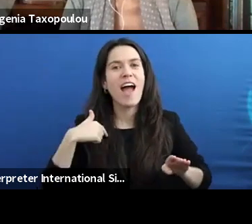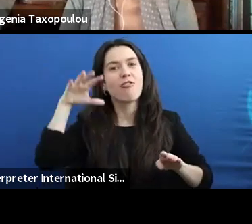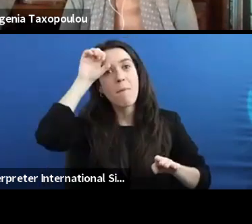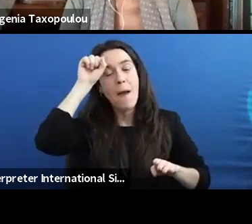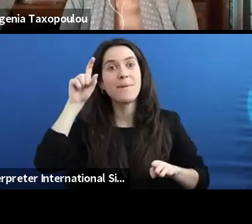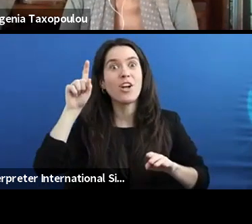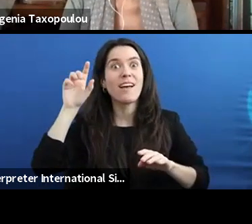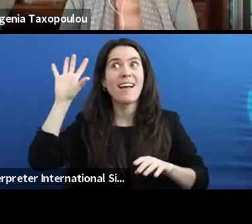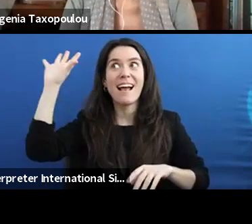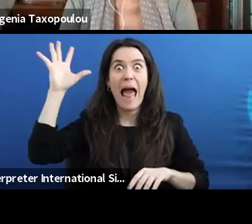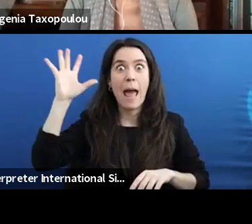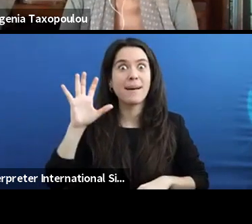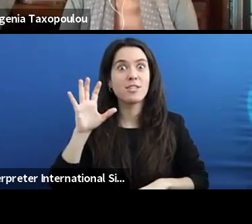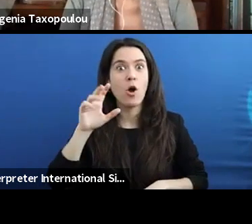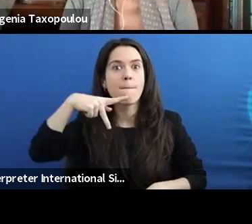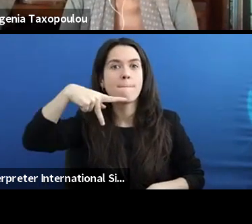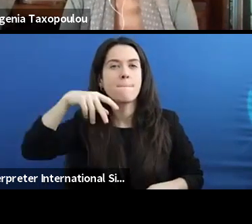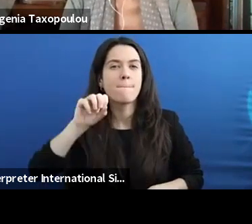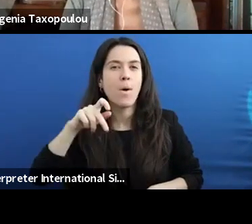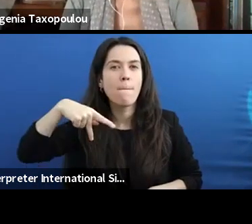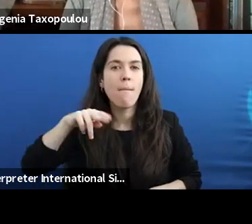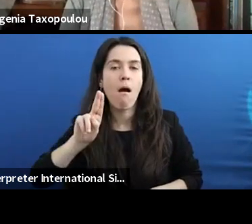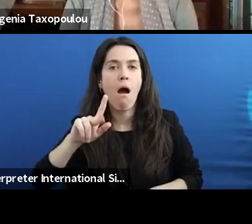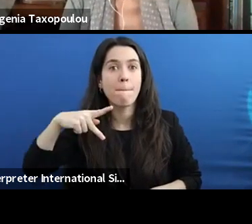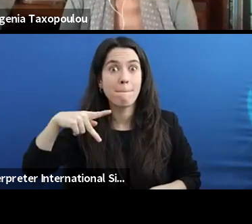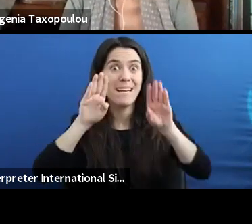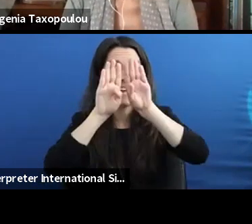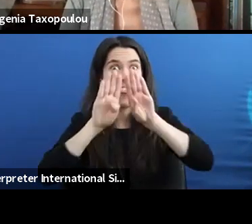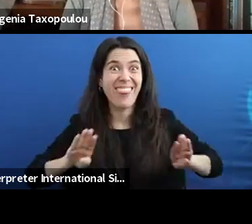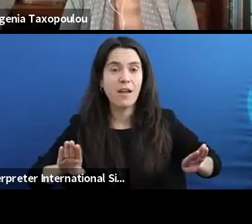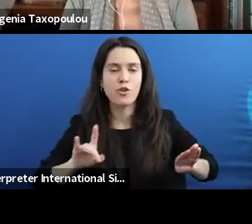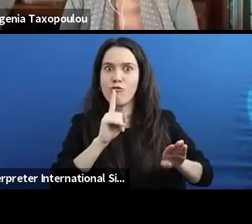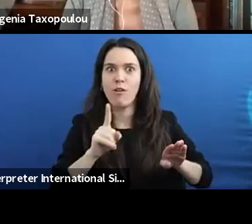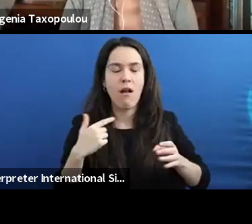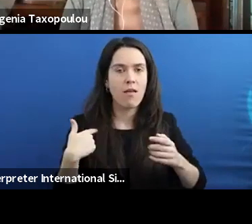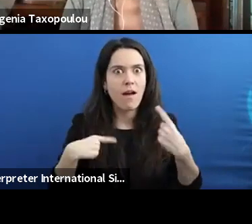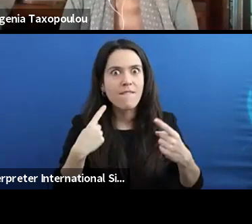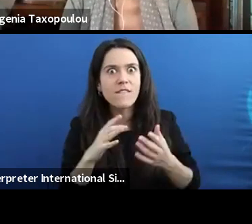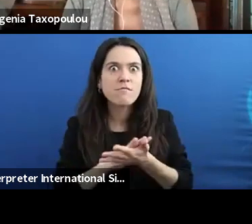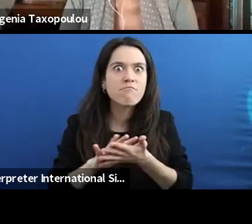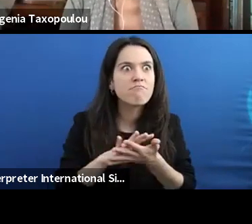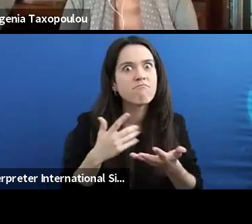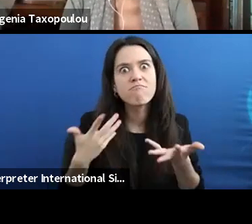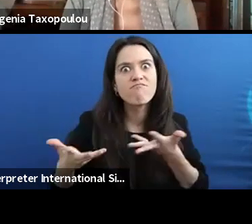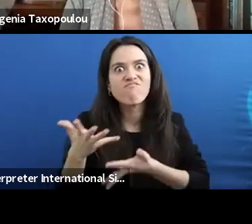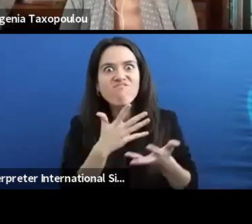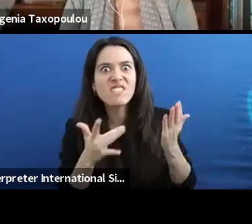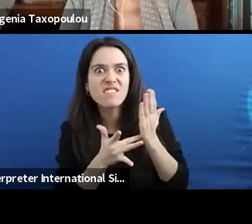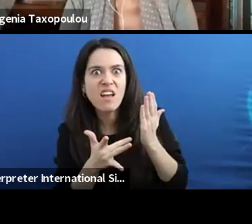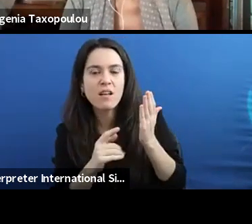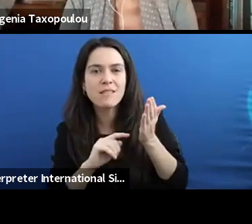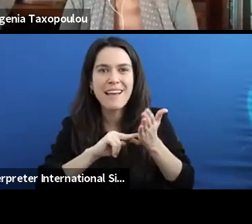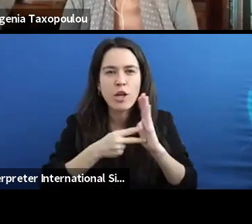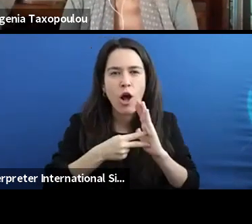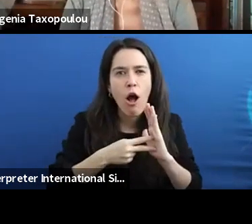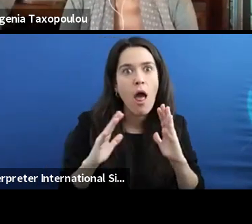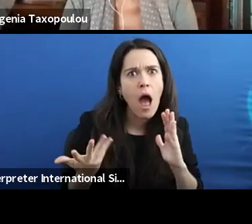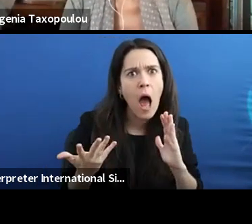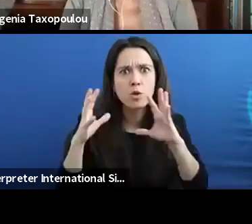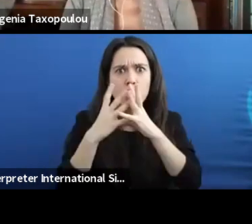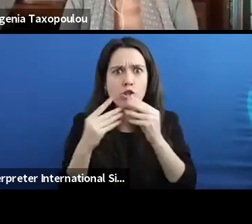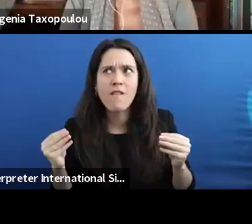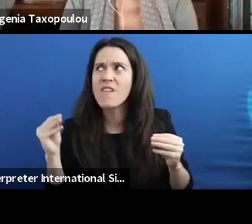very fondly. After a conference day where everyone was busy discussing technical details on how to solve the climate crisis, it was like